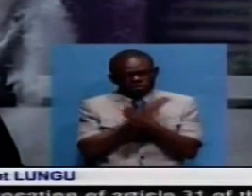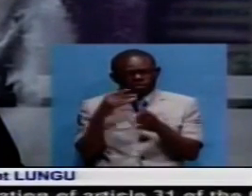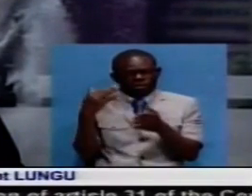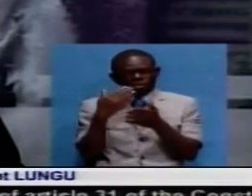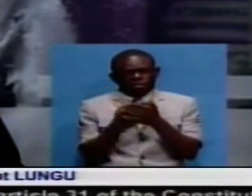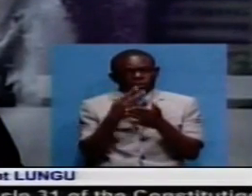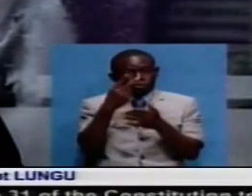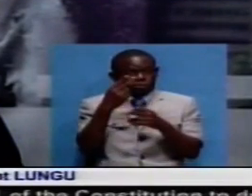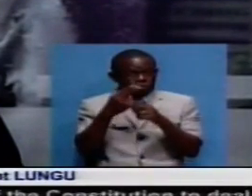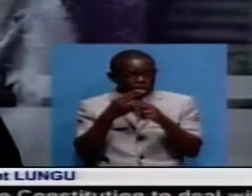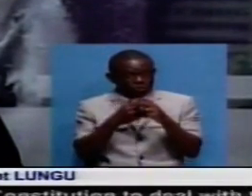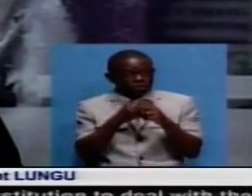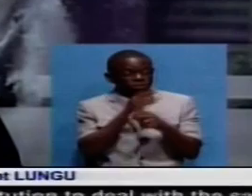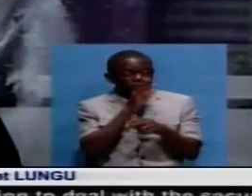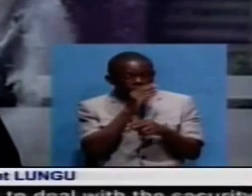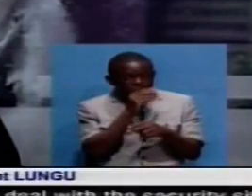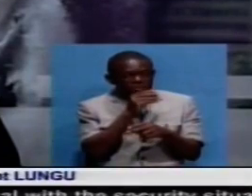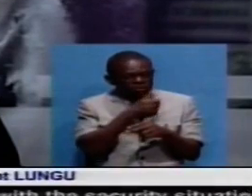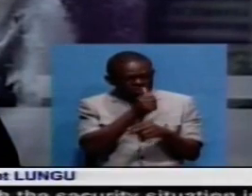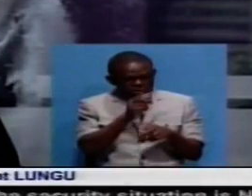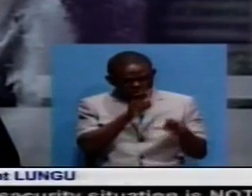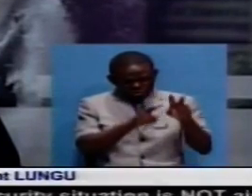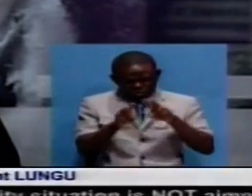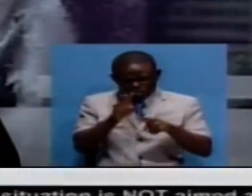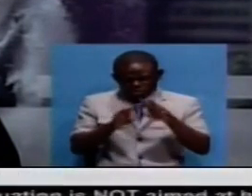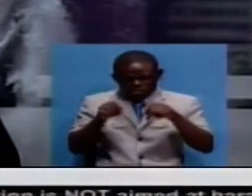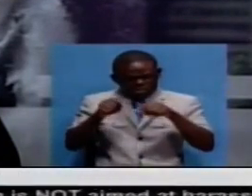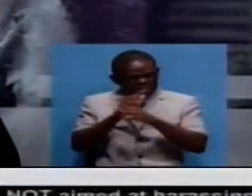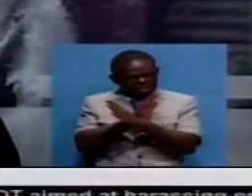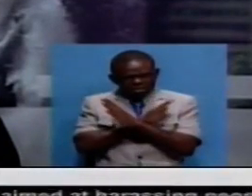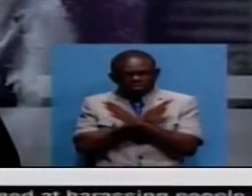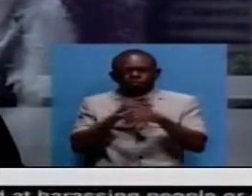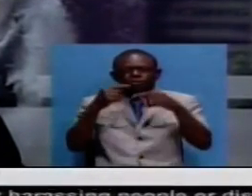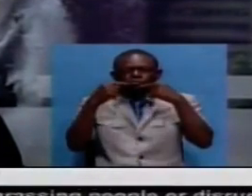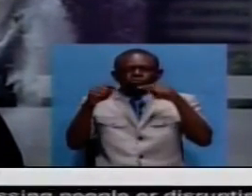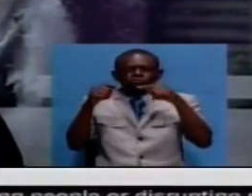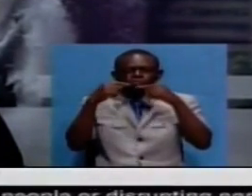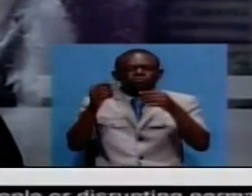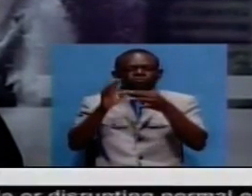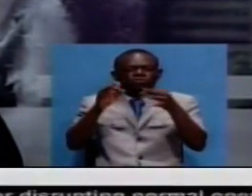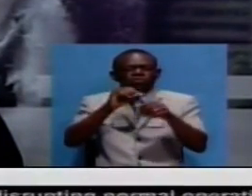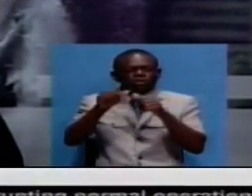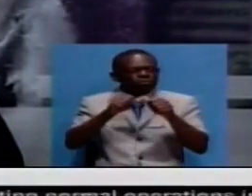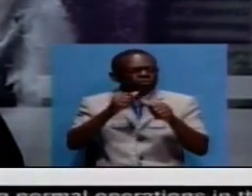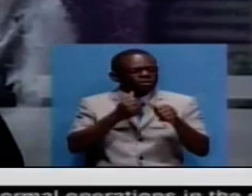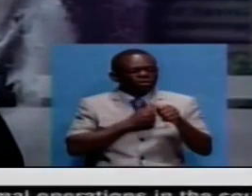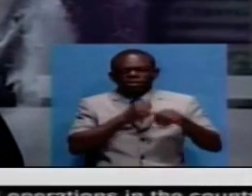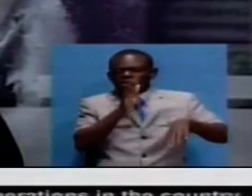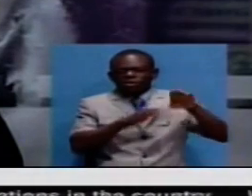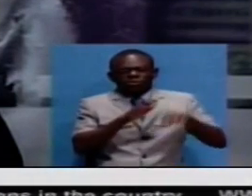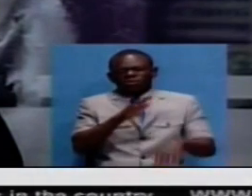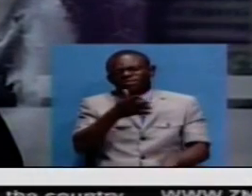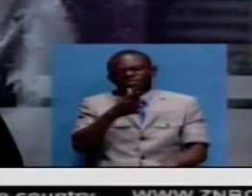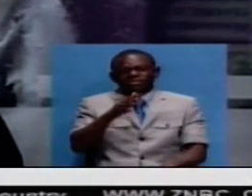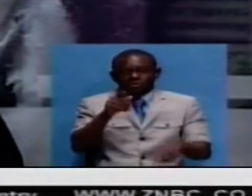by his office has revealed that there is less news on Angola being aired on ZNBC, adding that the same applies about Zambia